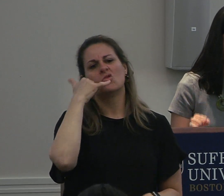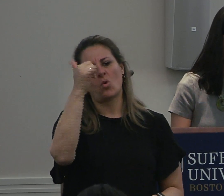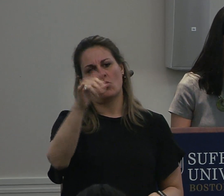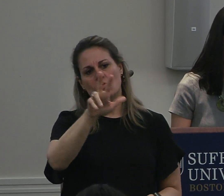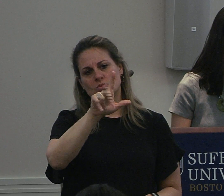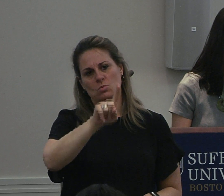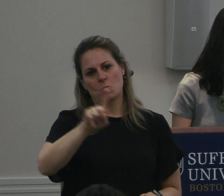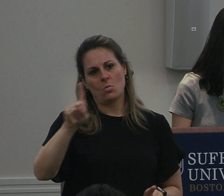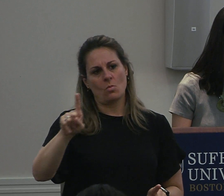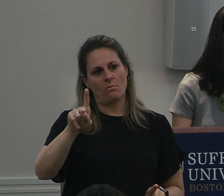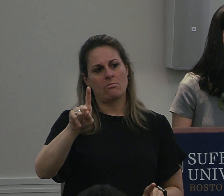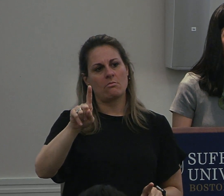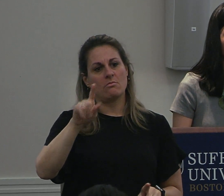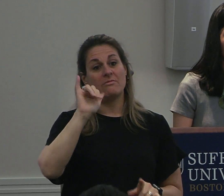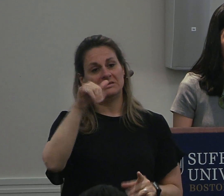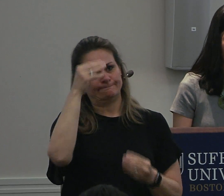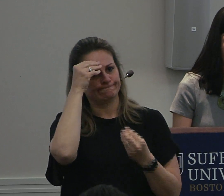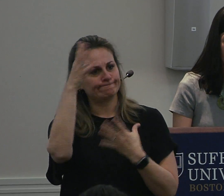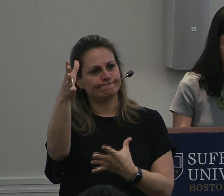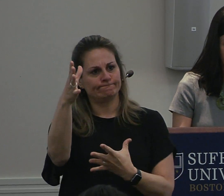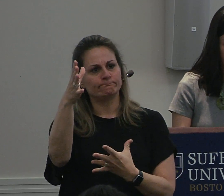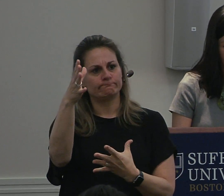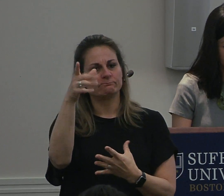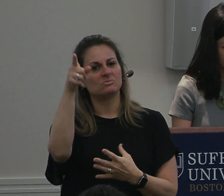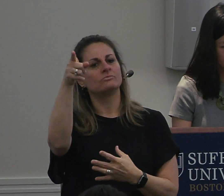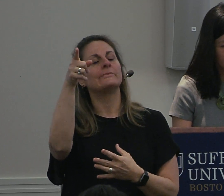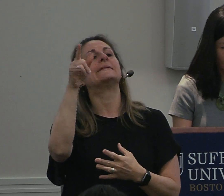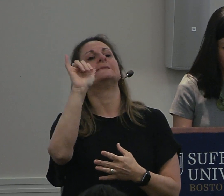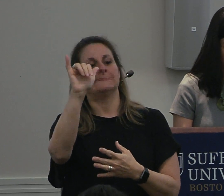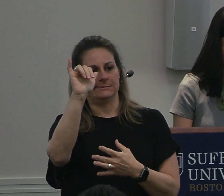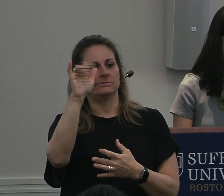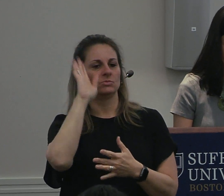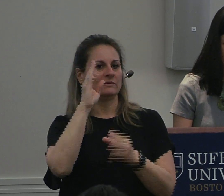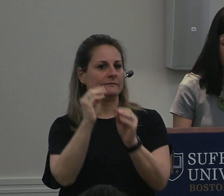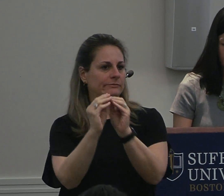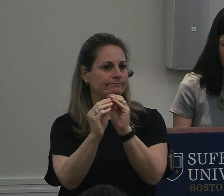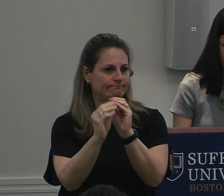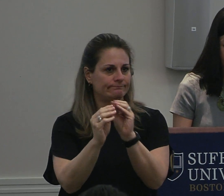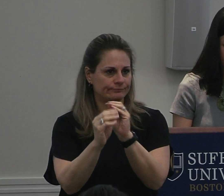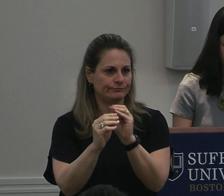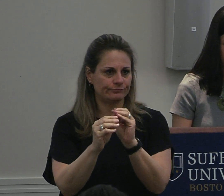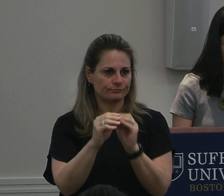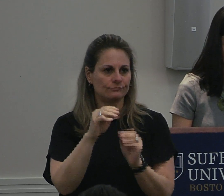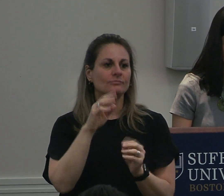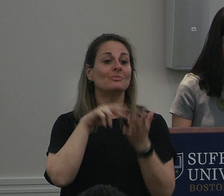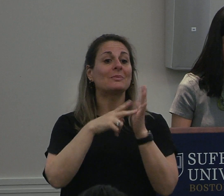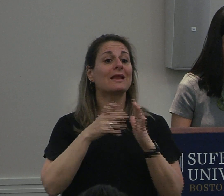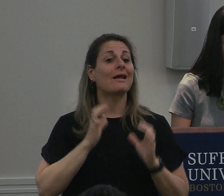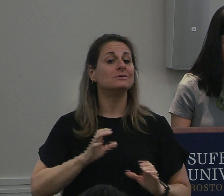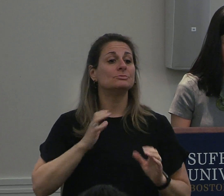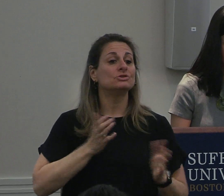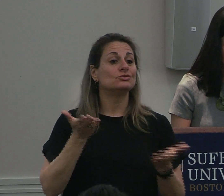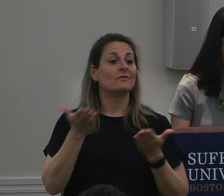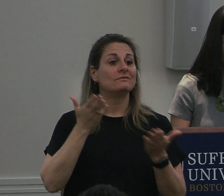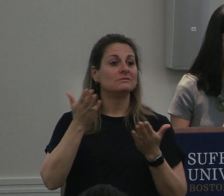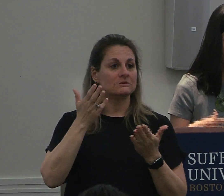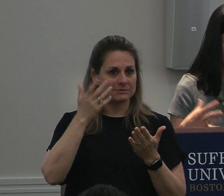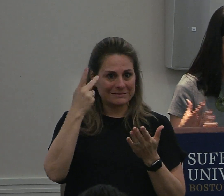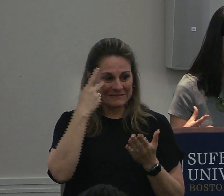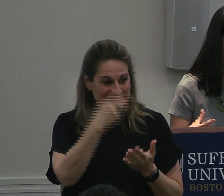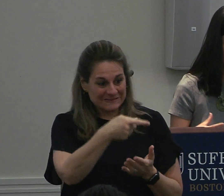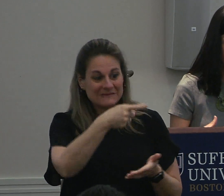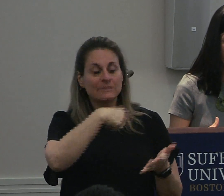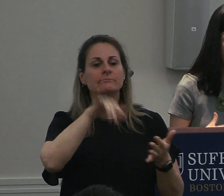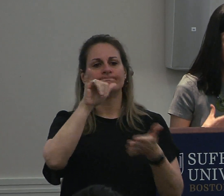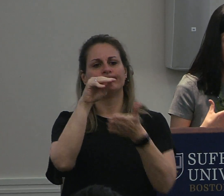the constituent services queue. I want to make sure to note, though, that I know the commissioner and